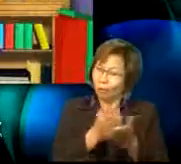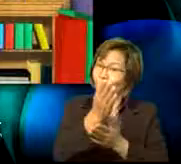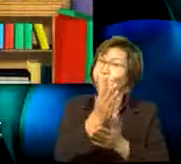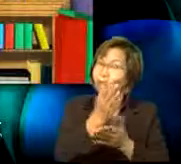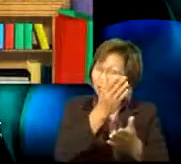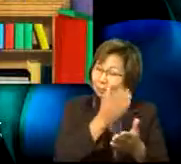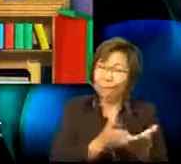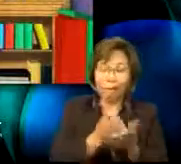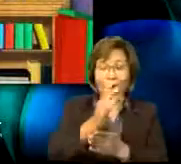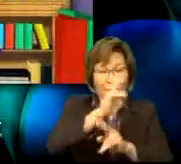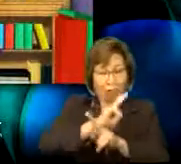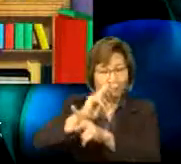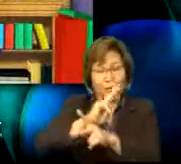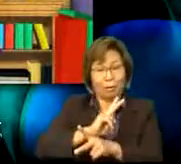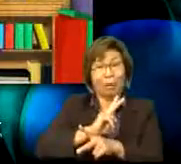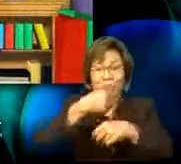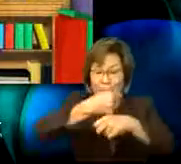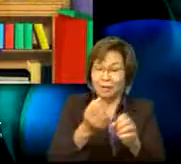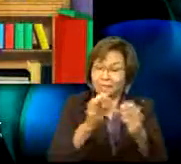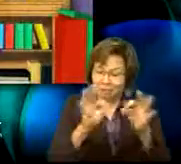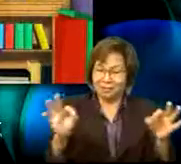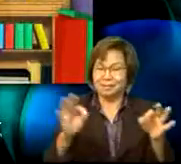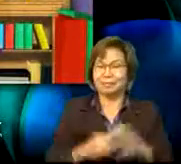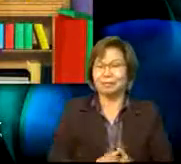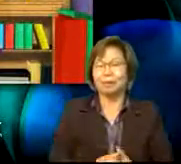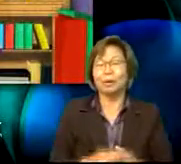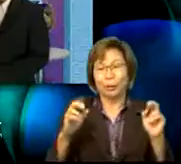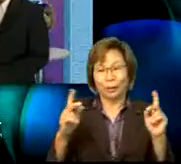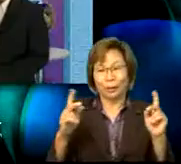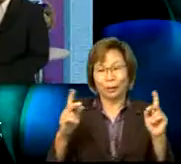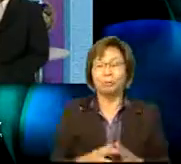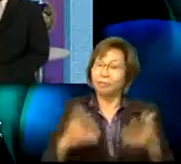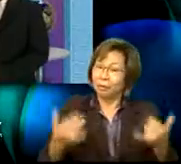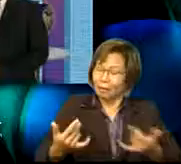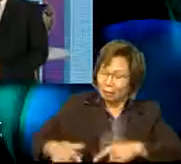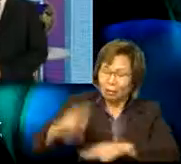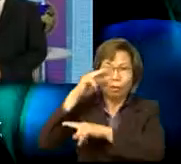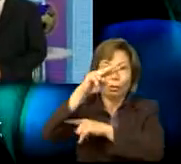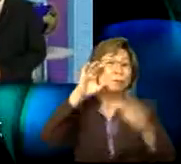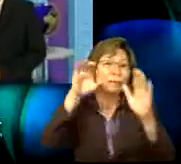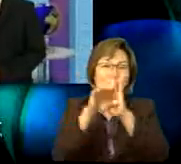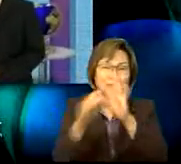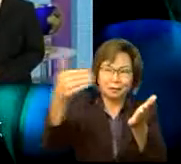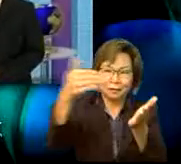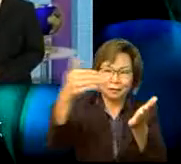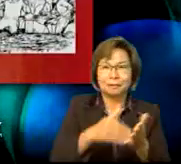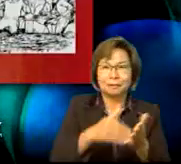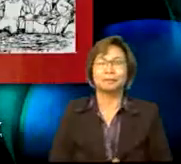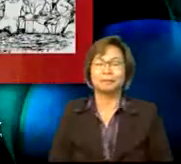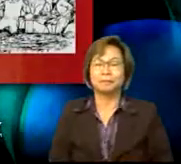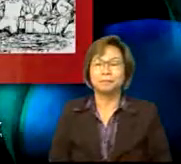All right, I'll be careful when I am making sentences. Okay, now let's look at the picture again.